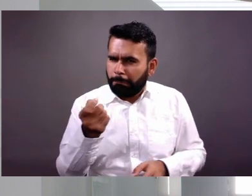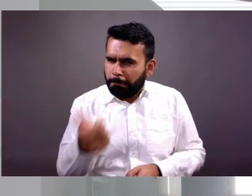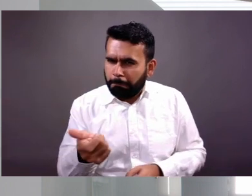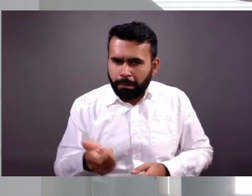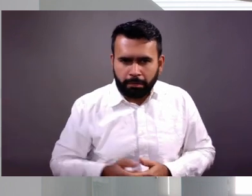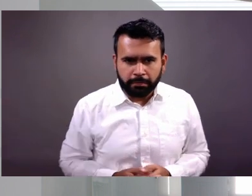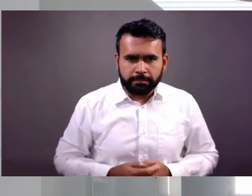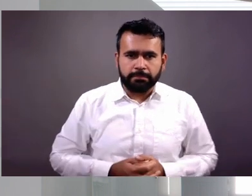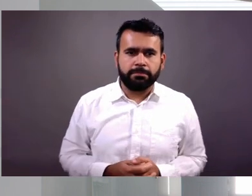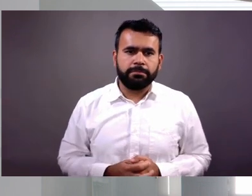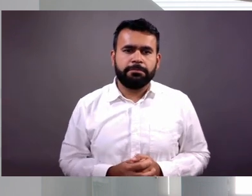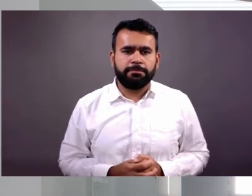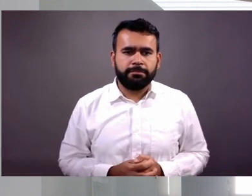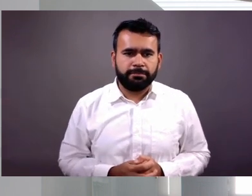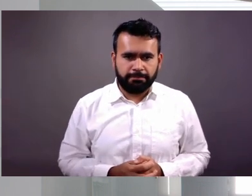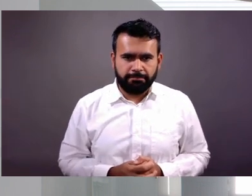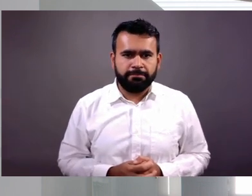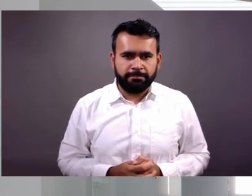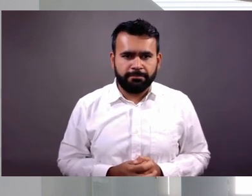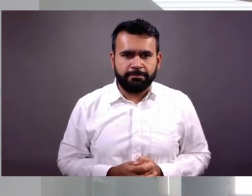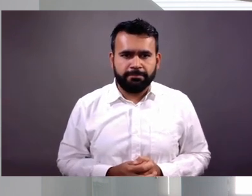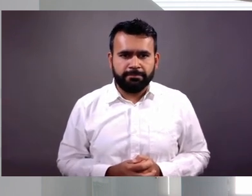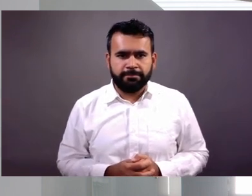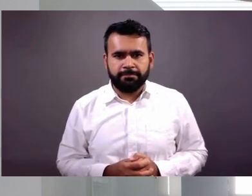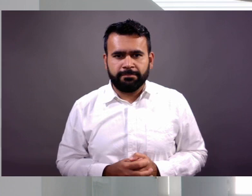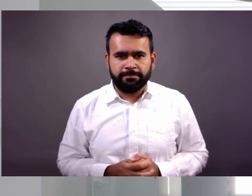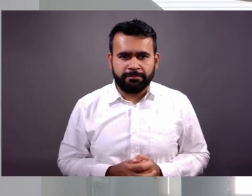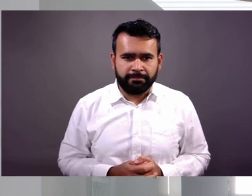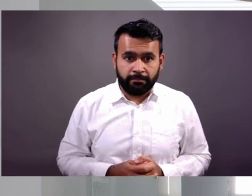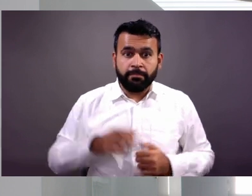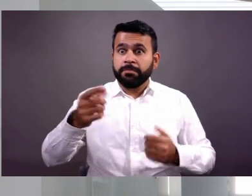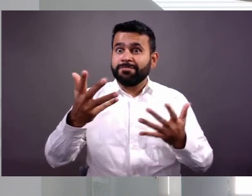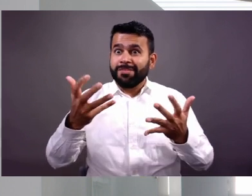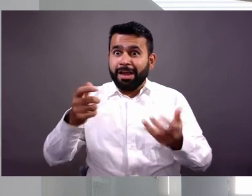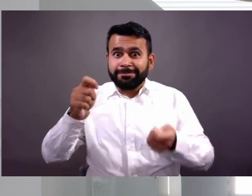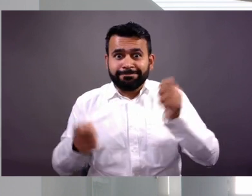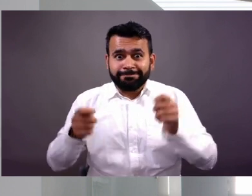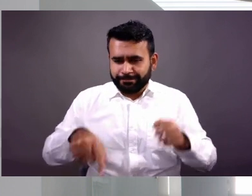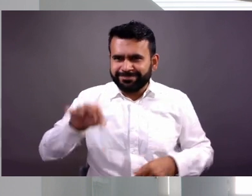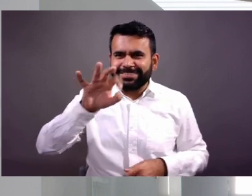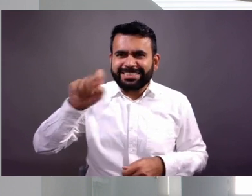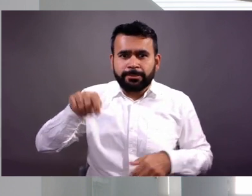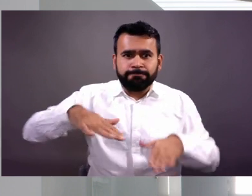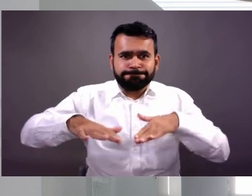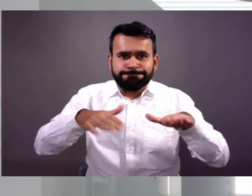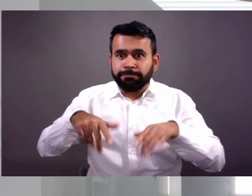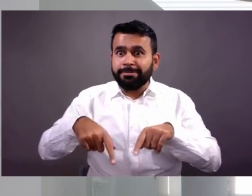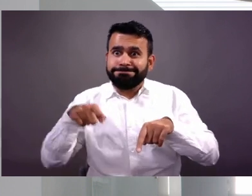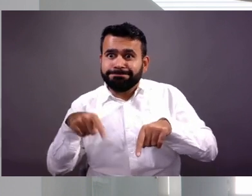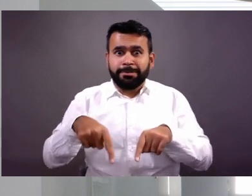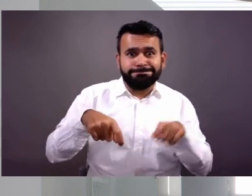than we're kind of spreading our knees apart, so to speak. So if you want to pivot that right ball of your